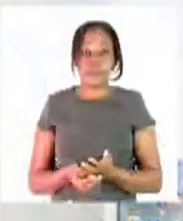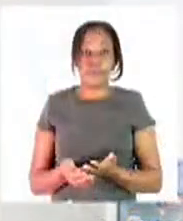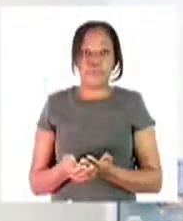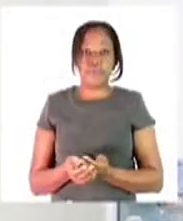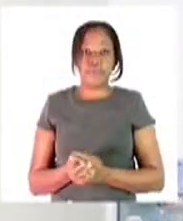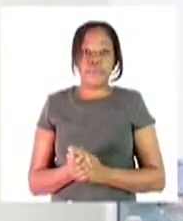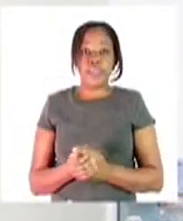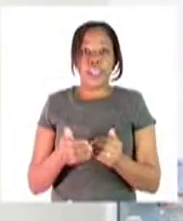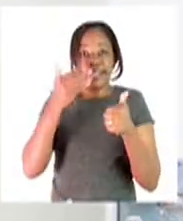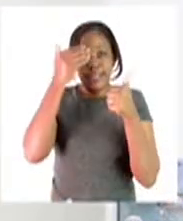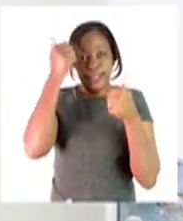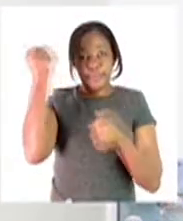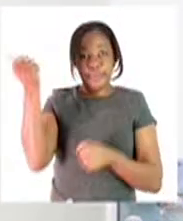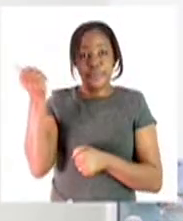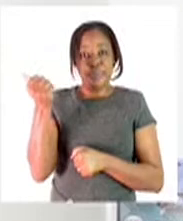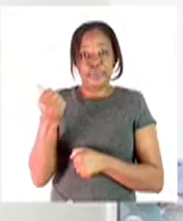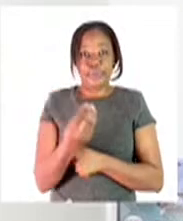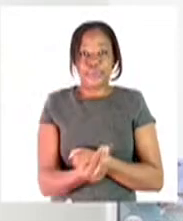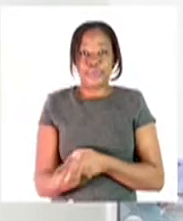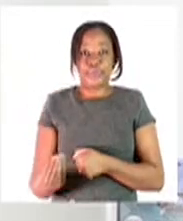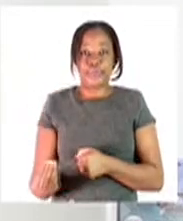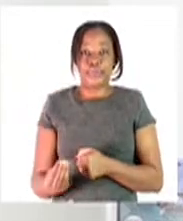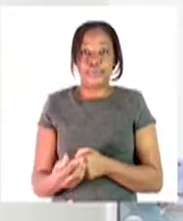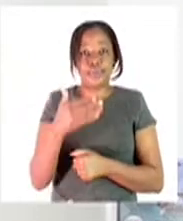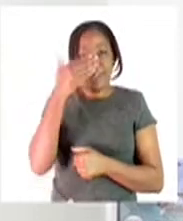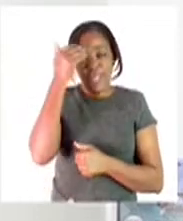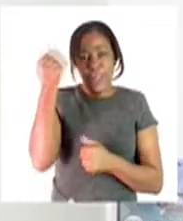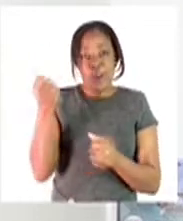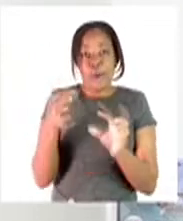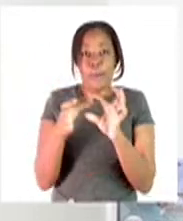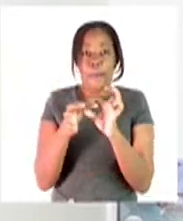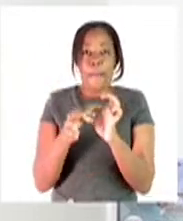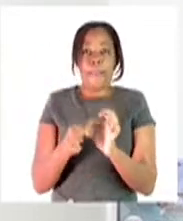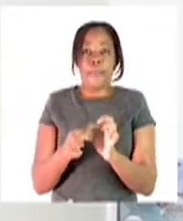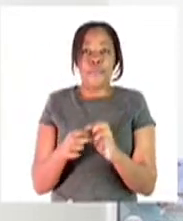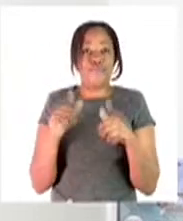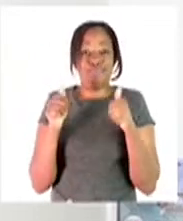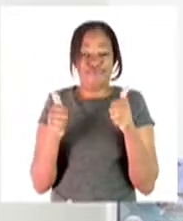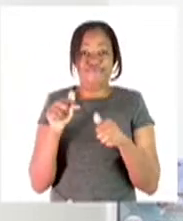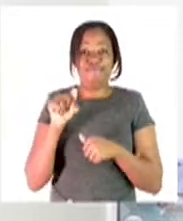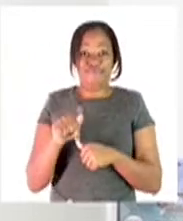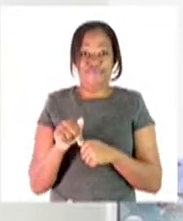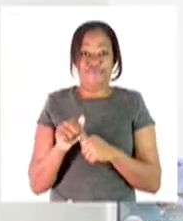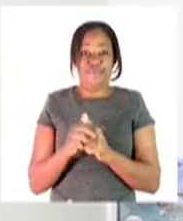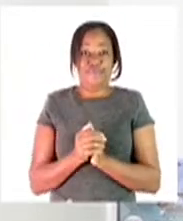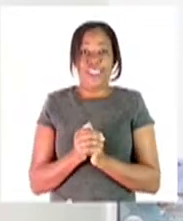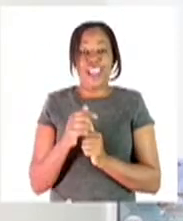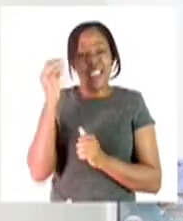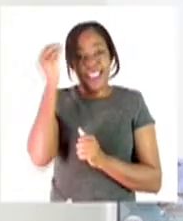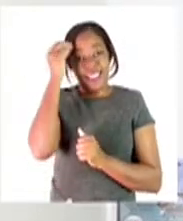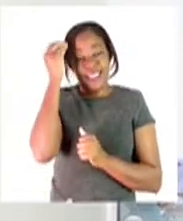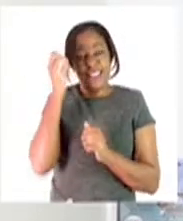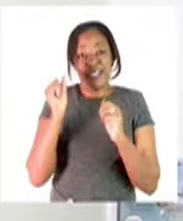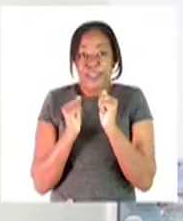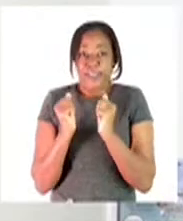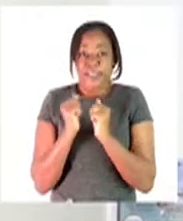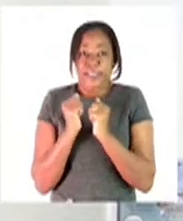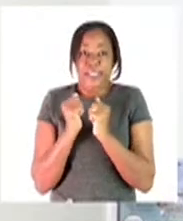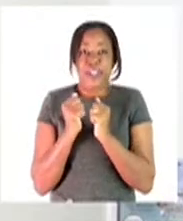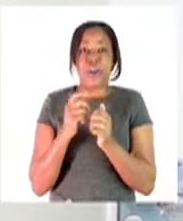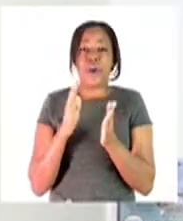Good morning, learners. Good morning at home. Are you fine today? I know it's a bit cold, but please